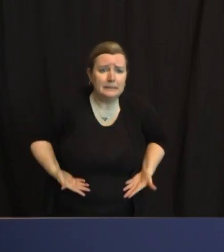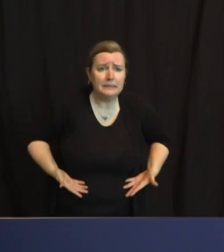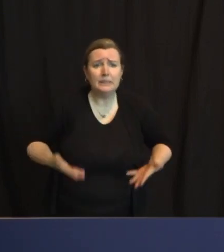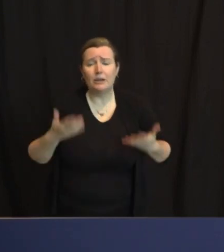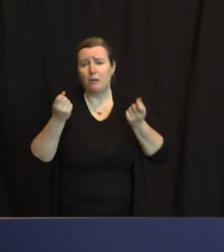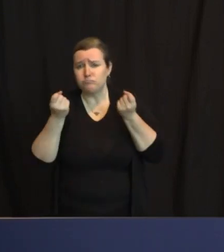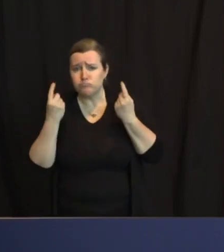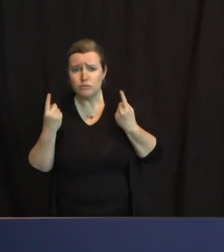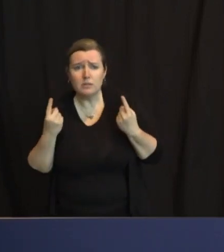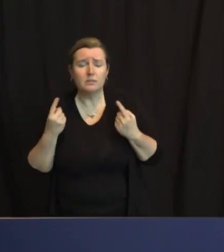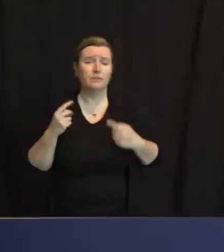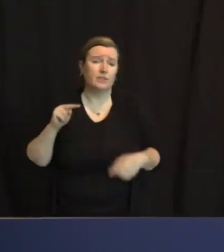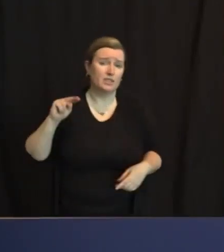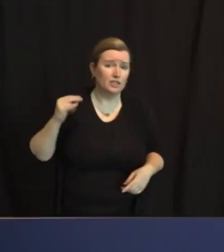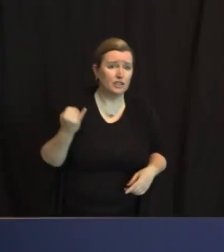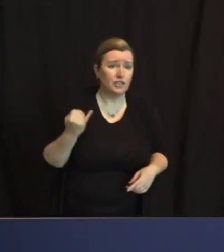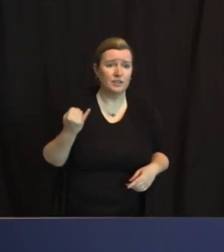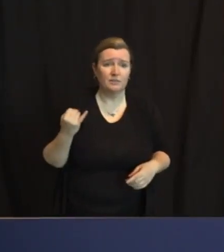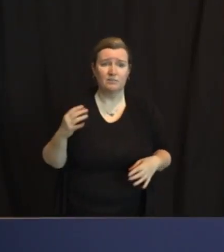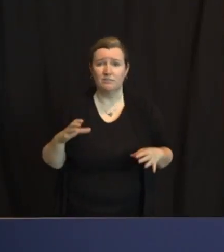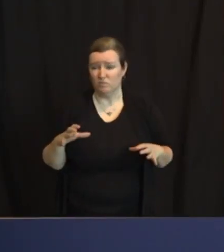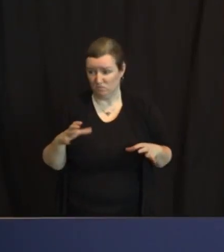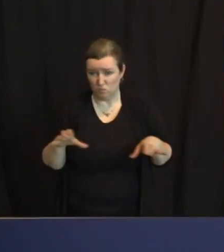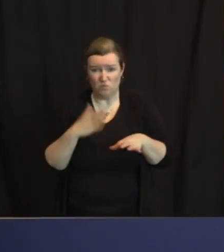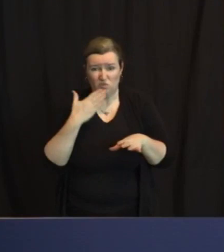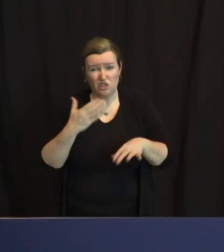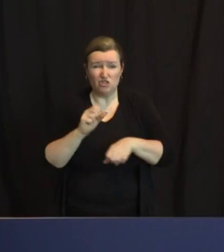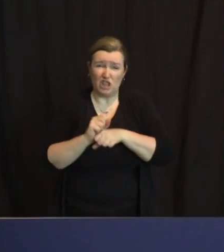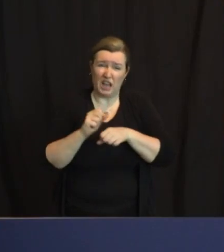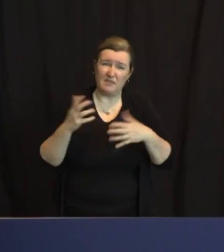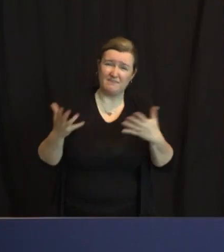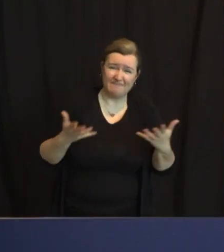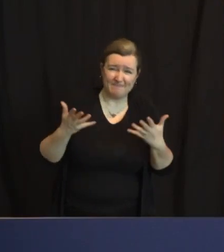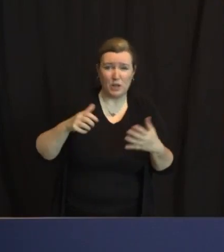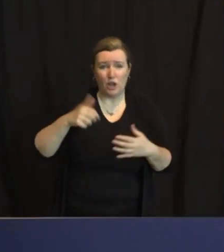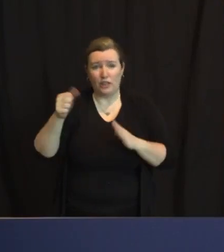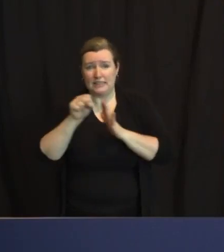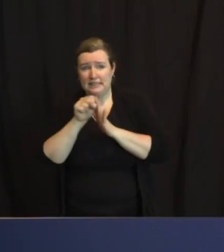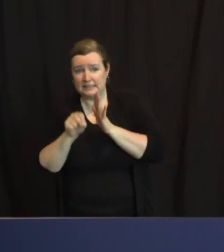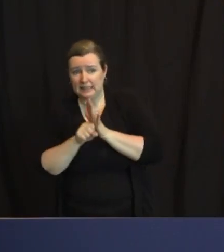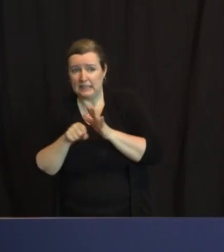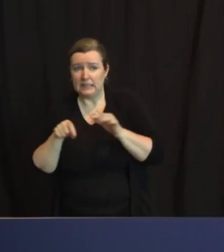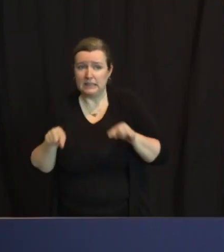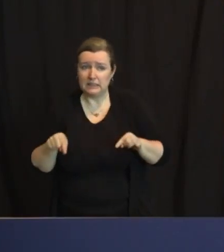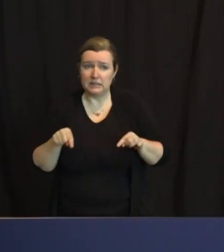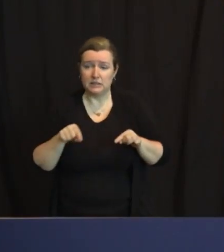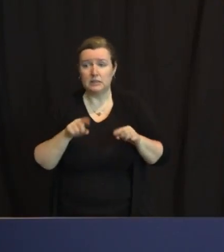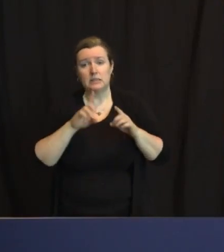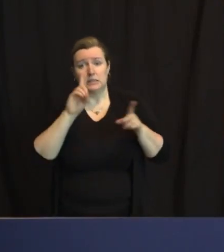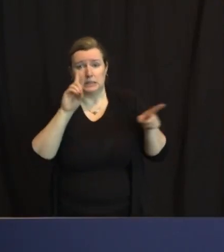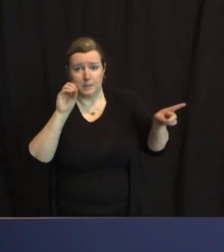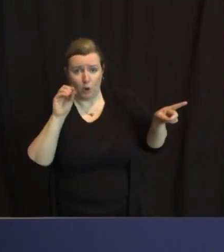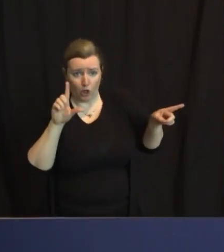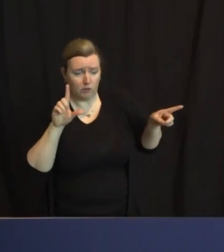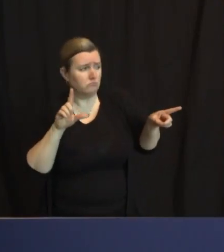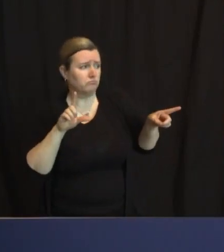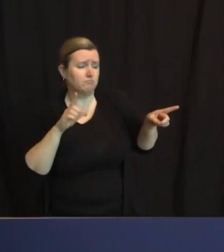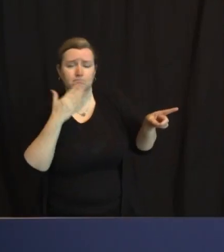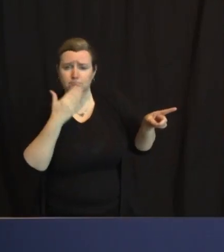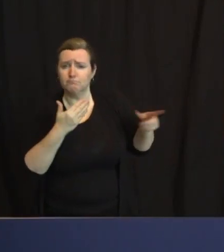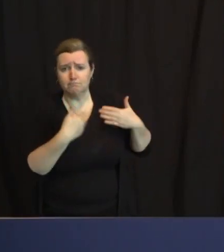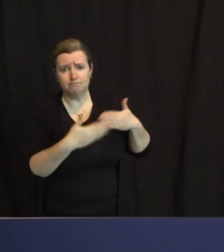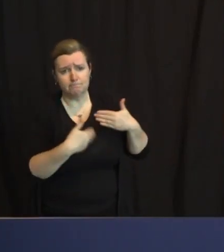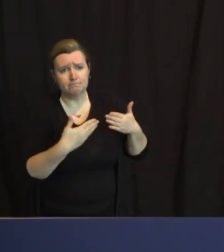New Jersey's performance is in a different place than most American states right now. So I respect Kevin, but Rob's doing a great job and he's not going